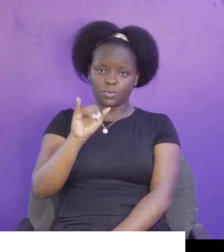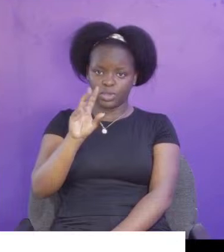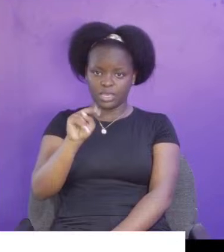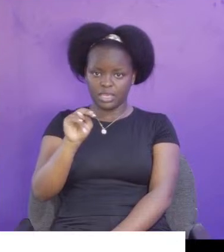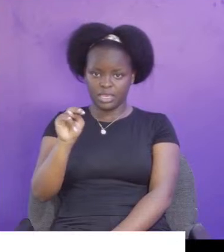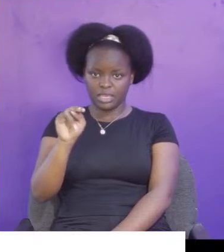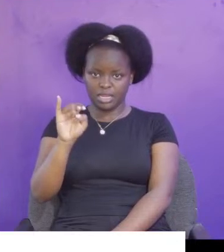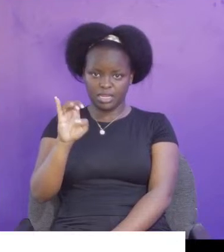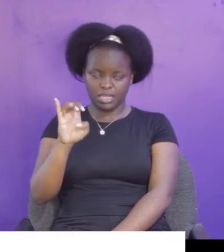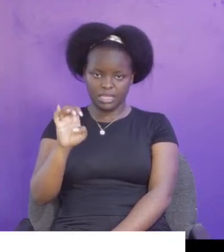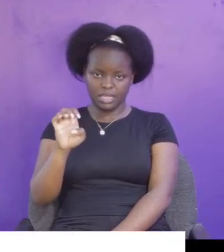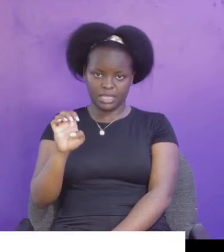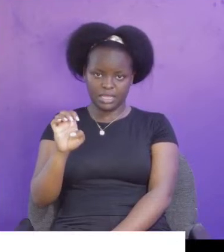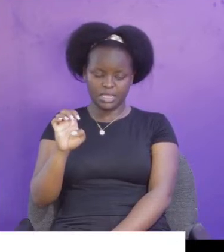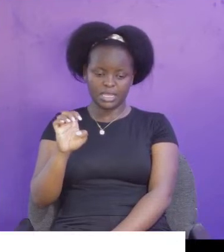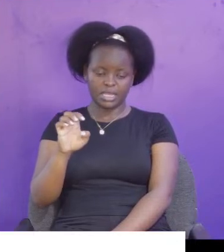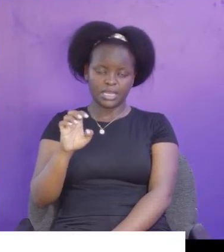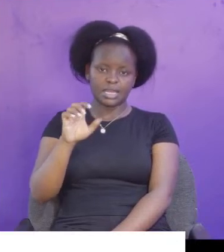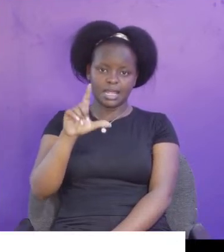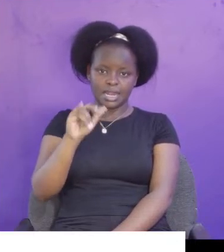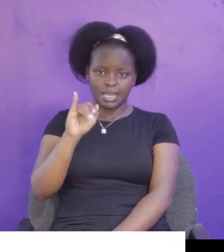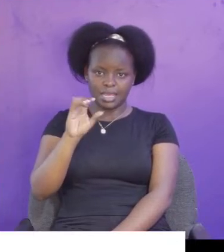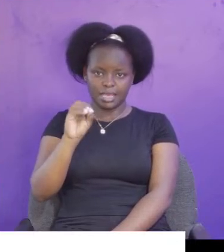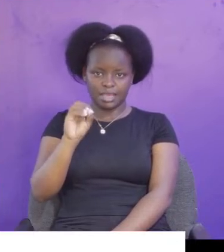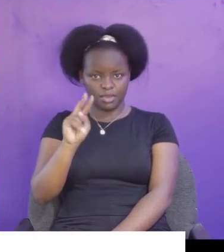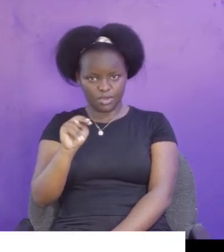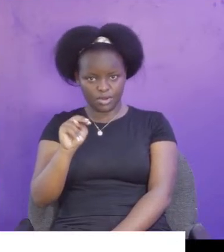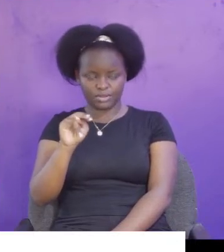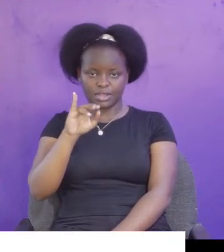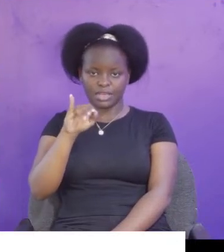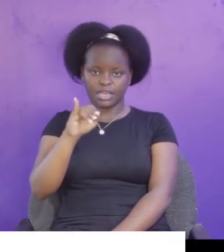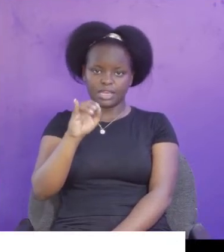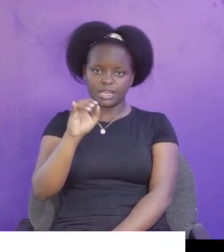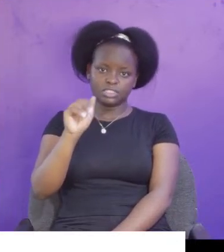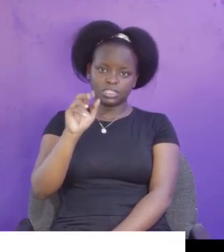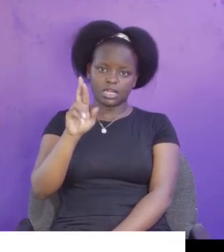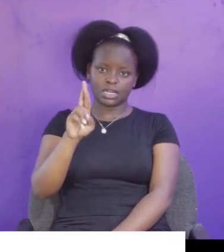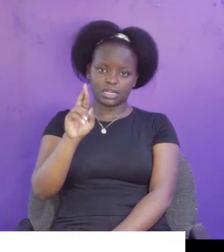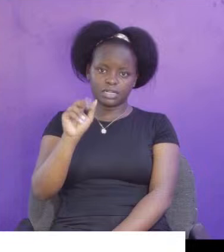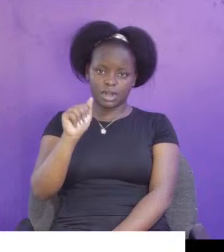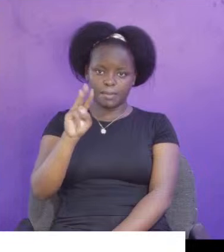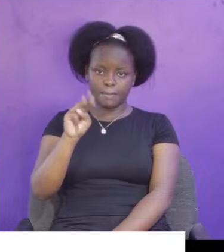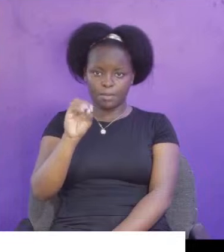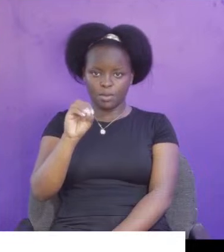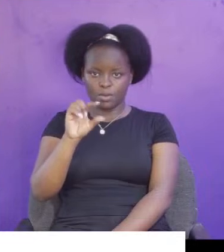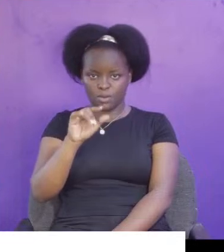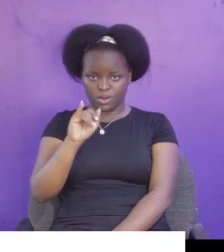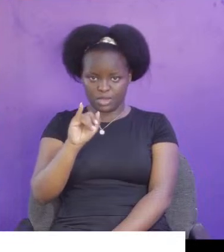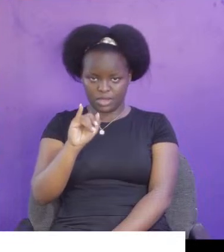Amolo Odinga, Jaramogi Oginga Odinga.